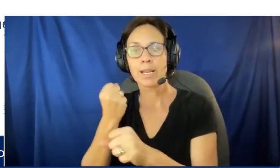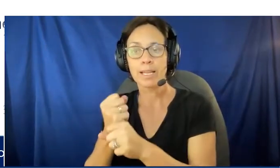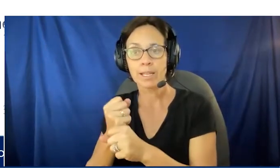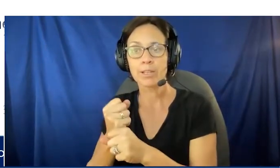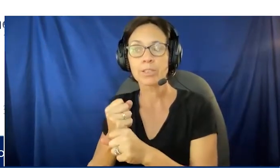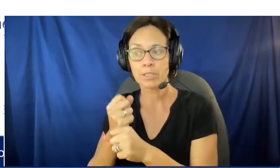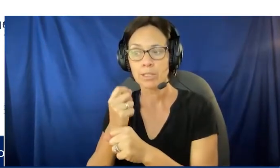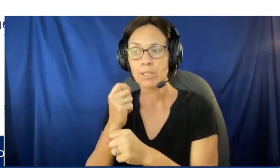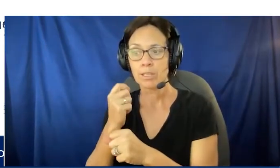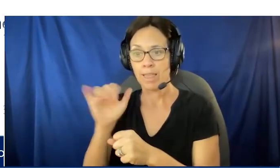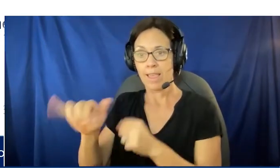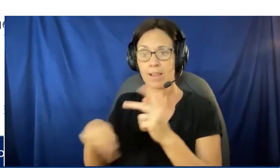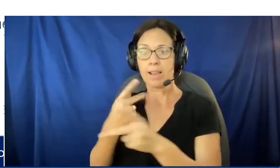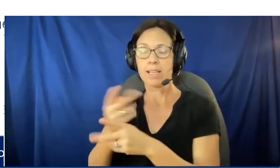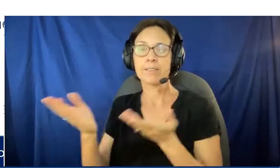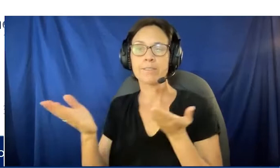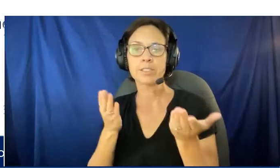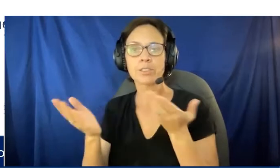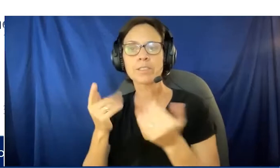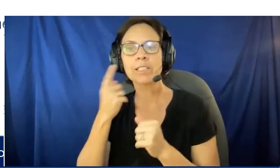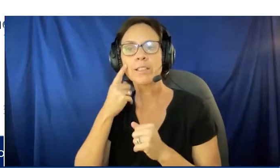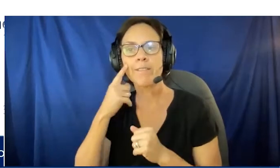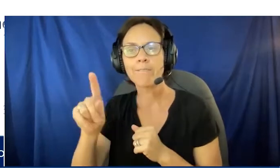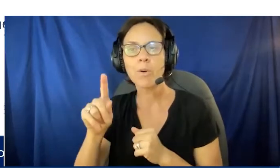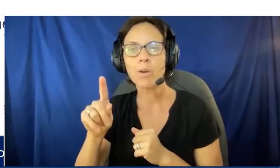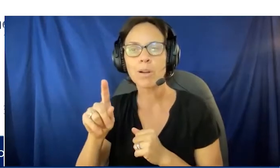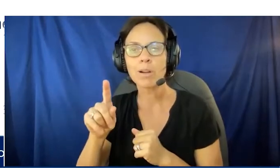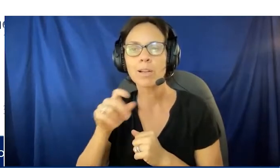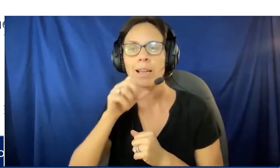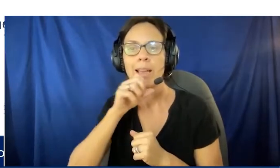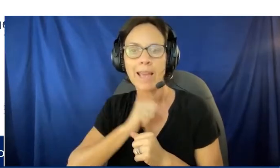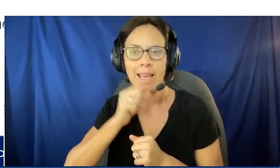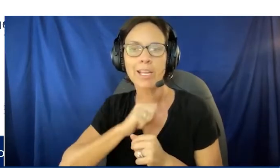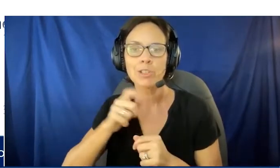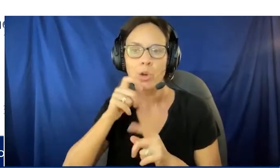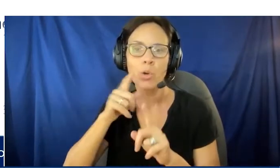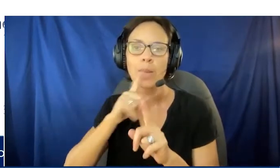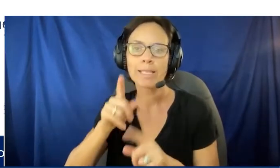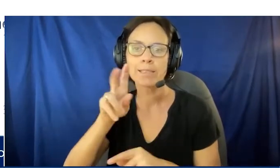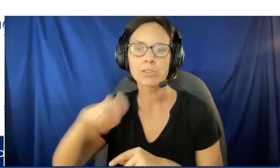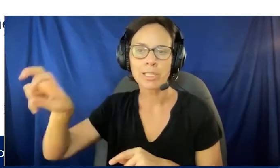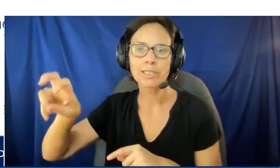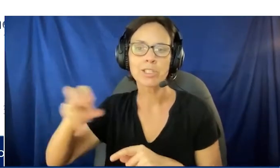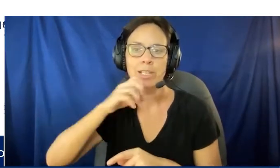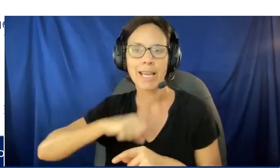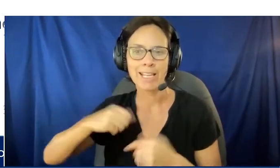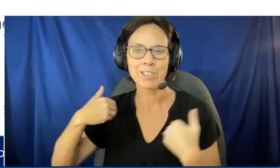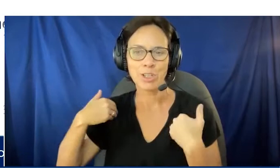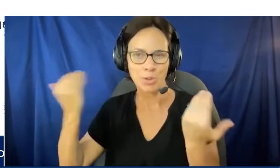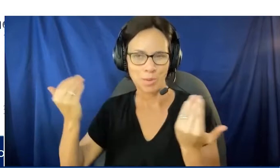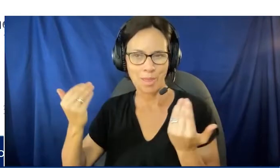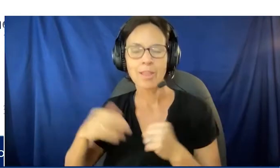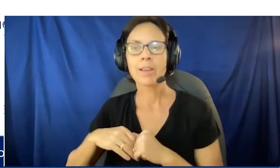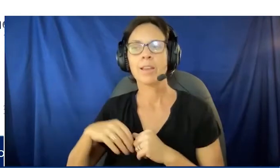those services for a transition aged youth who has gained their